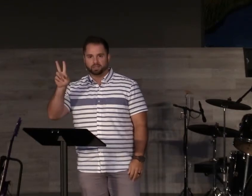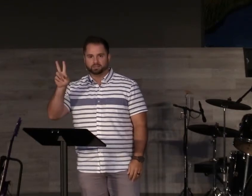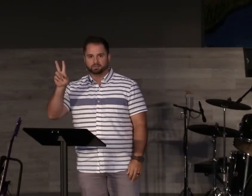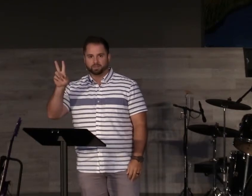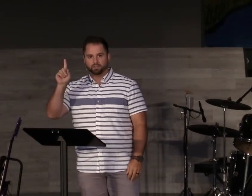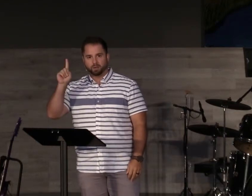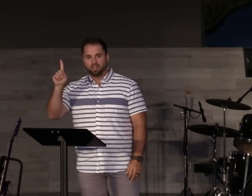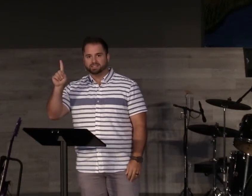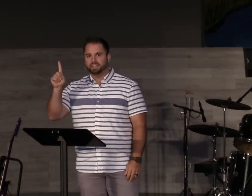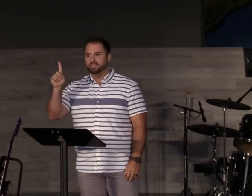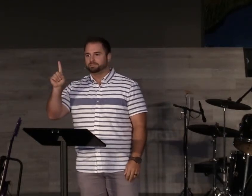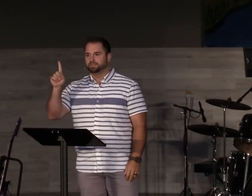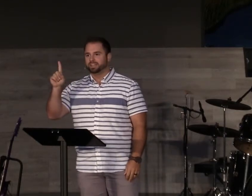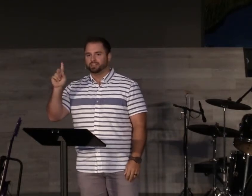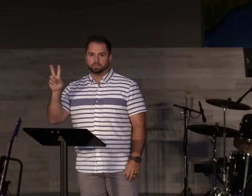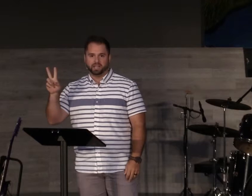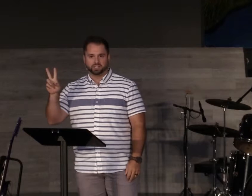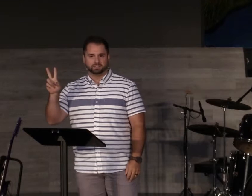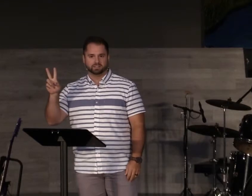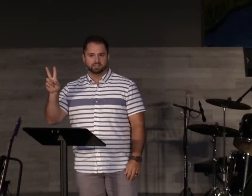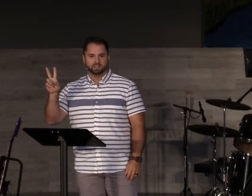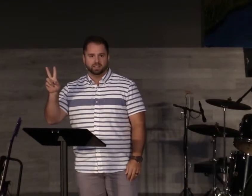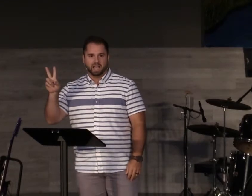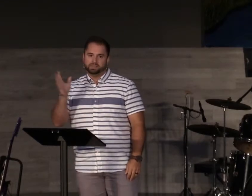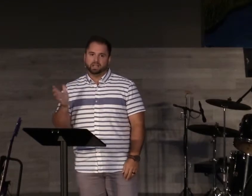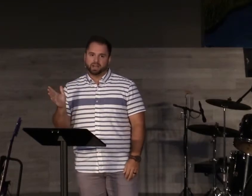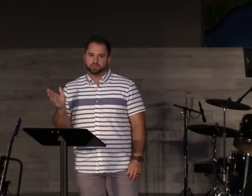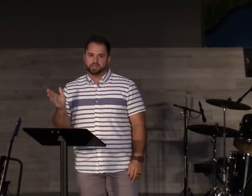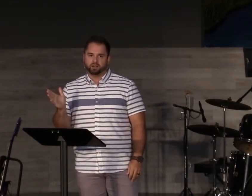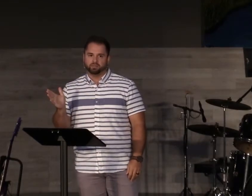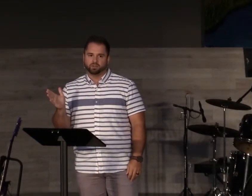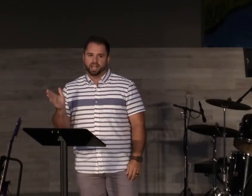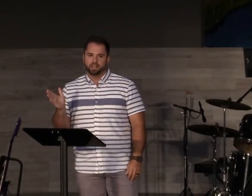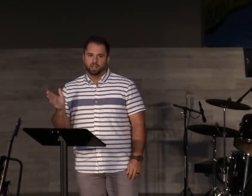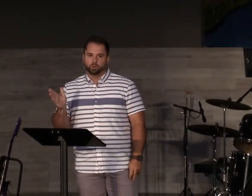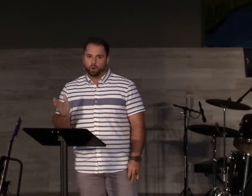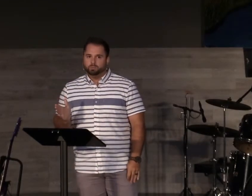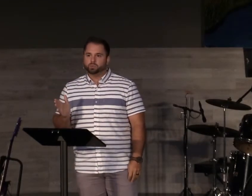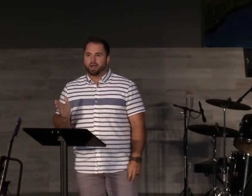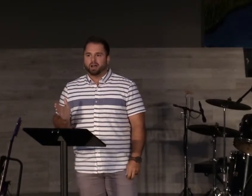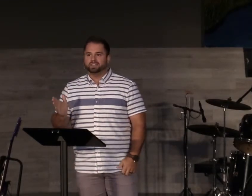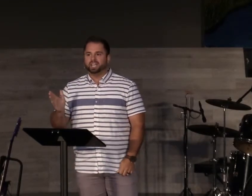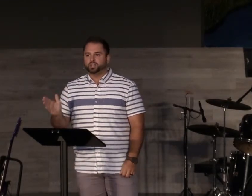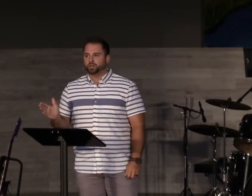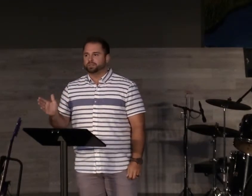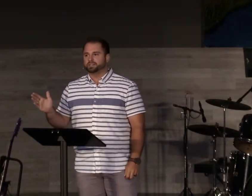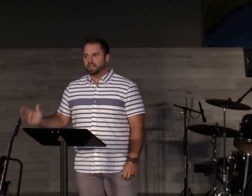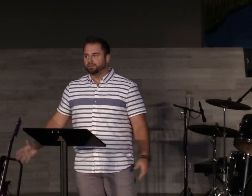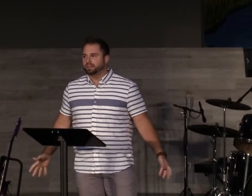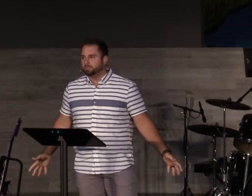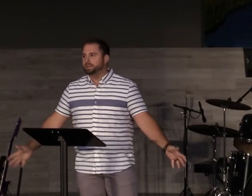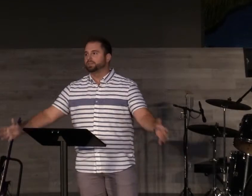two things, their policy and their patience. I mean, think about it yourself, right? The Romans would often endure